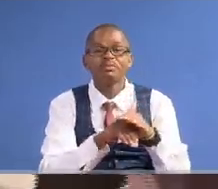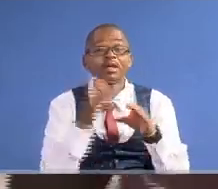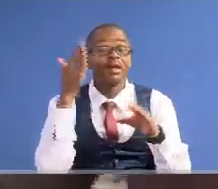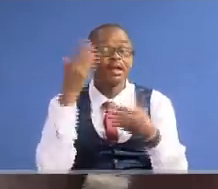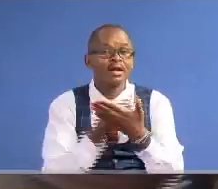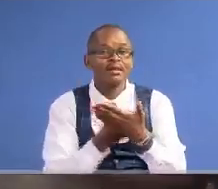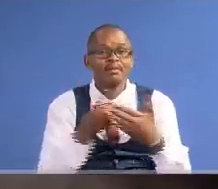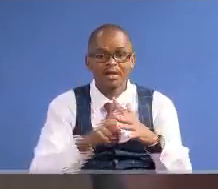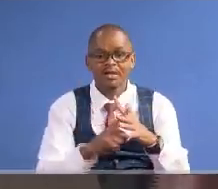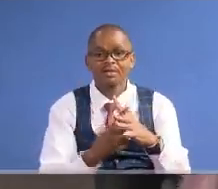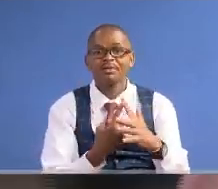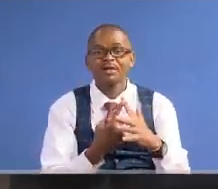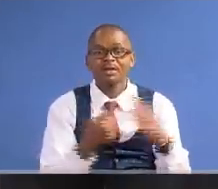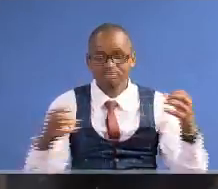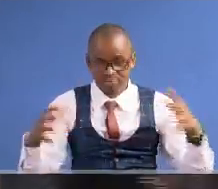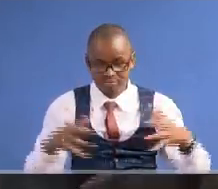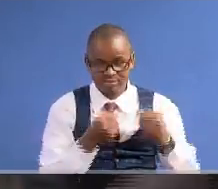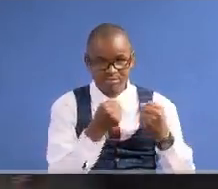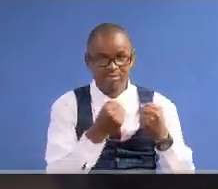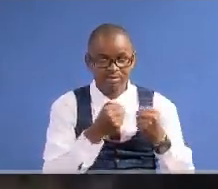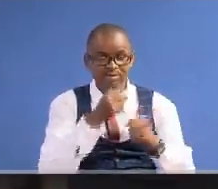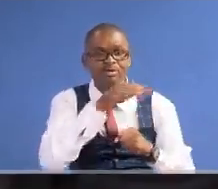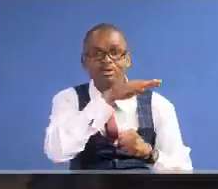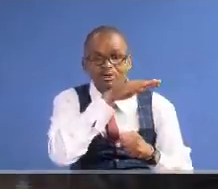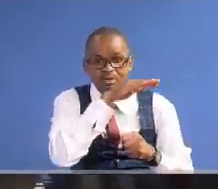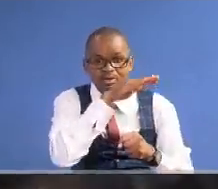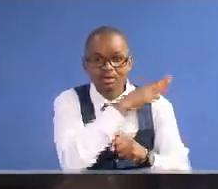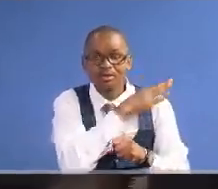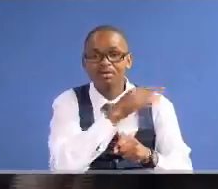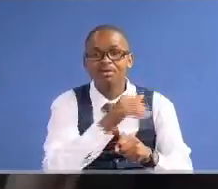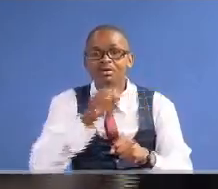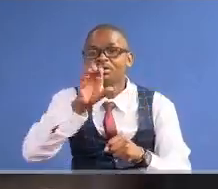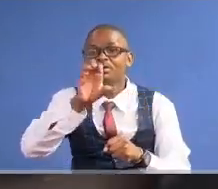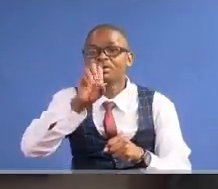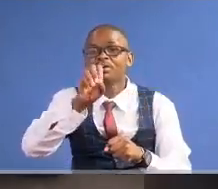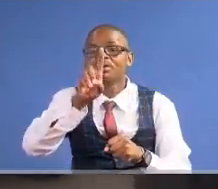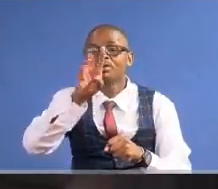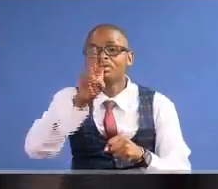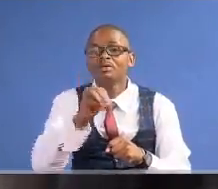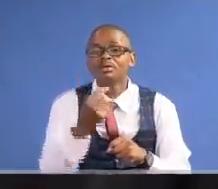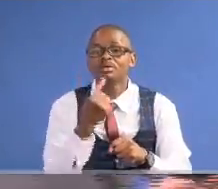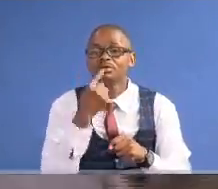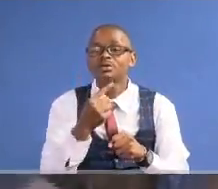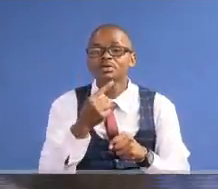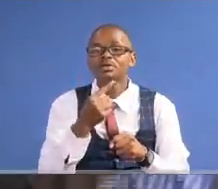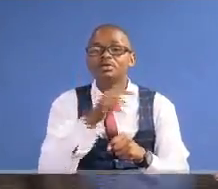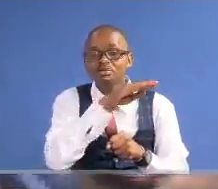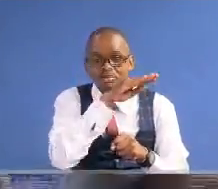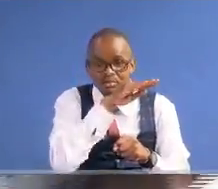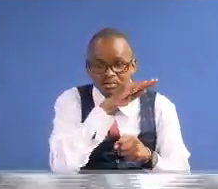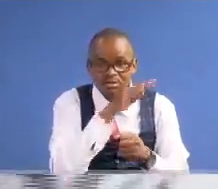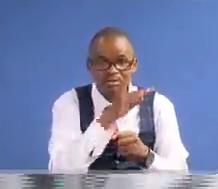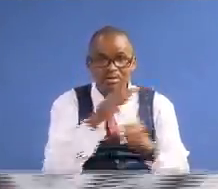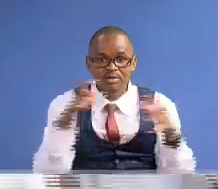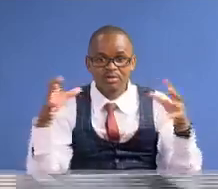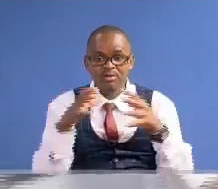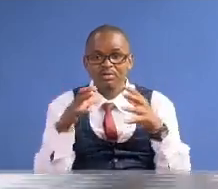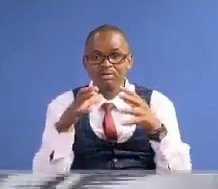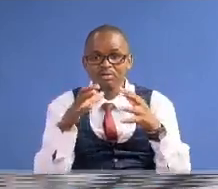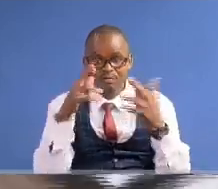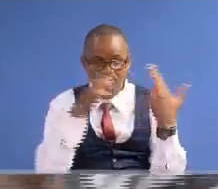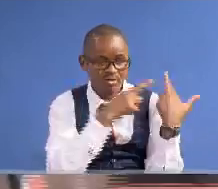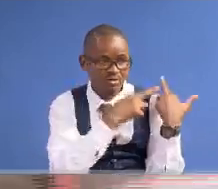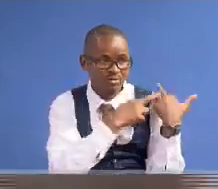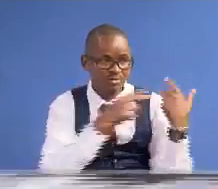last week launched a scathing attack on opposition leader Raila Odinga and ODM party, saying Odinga and his party were responsible